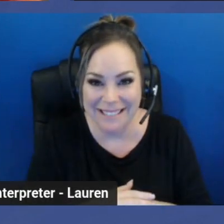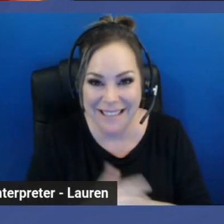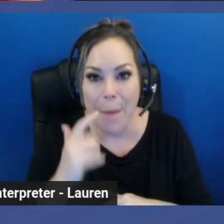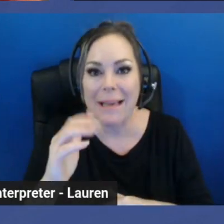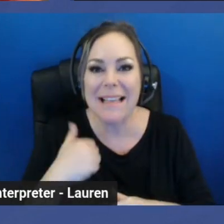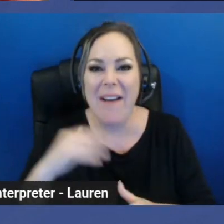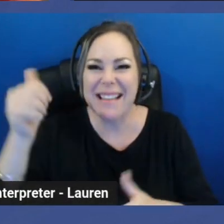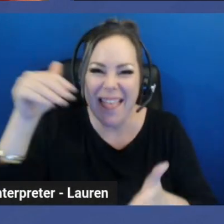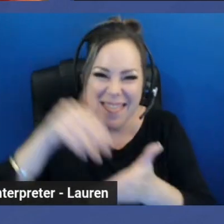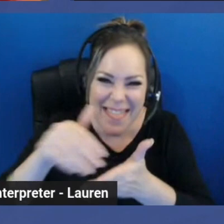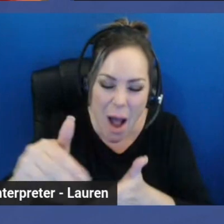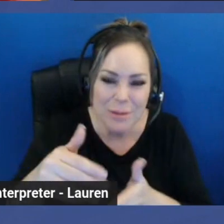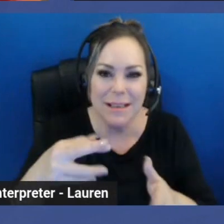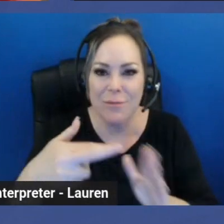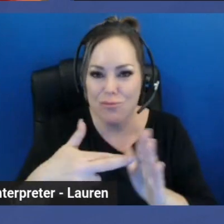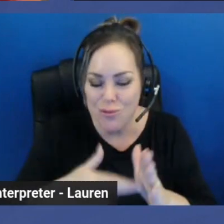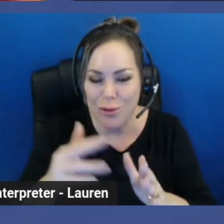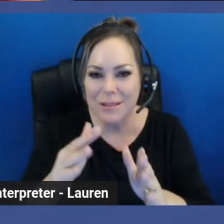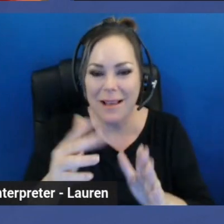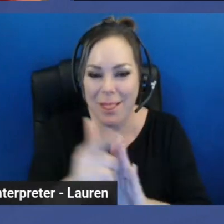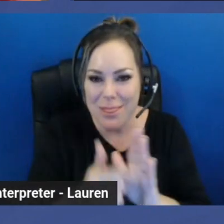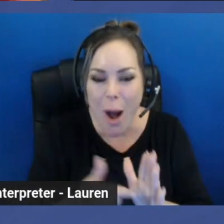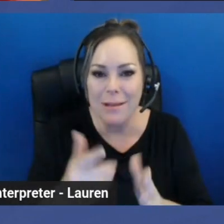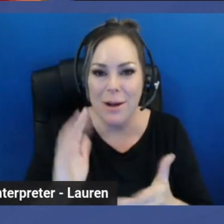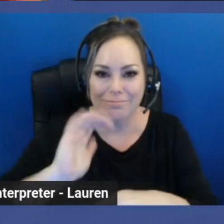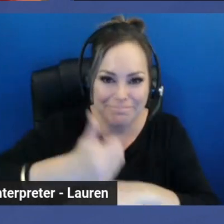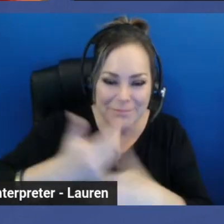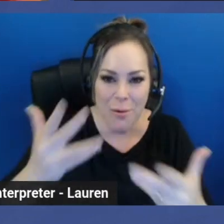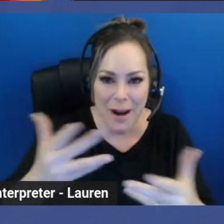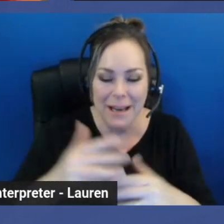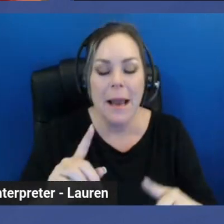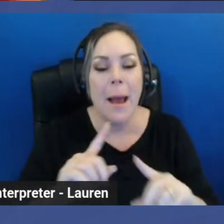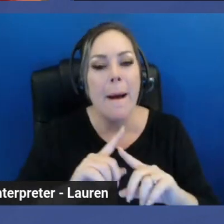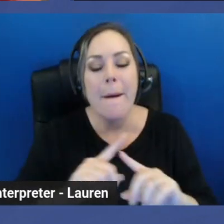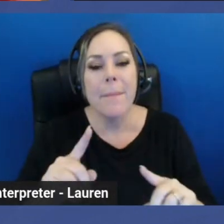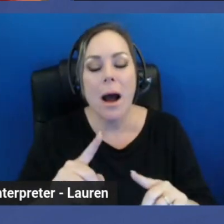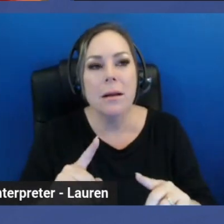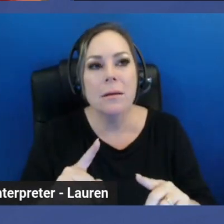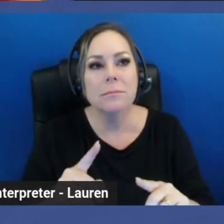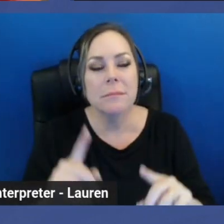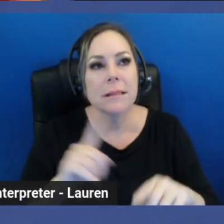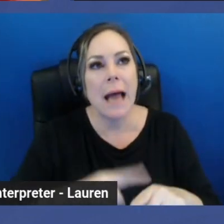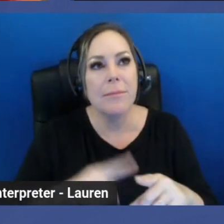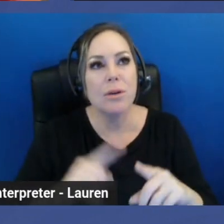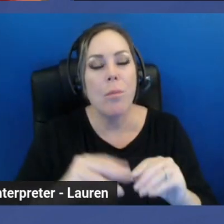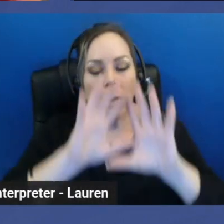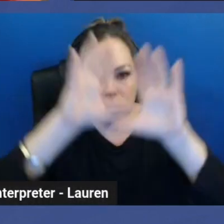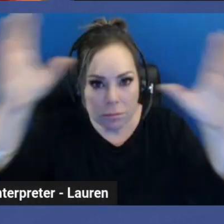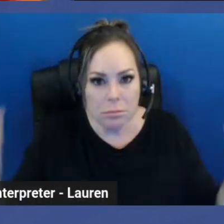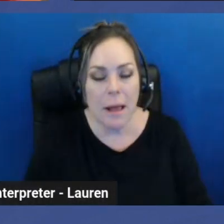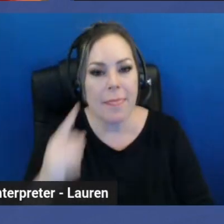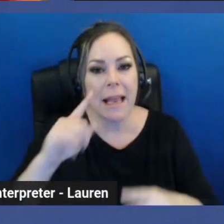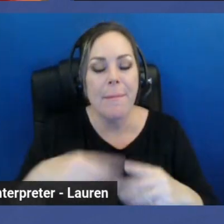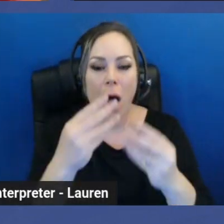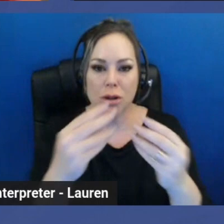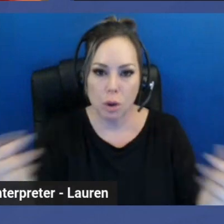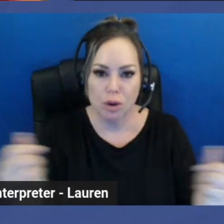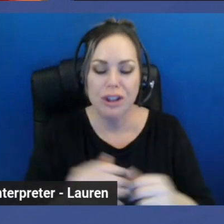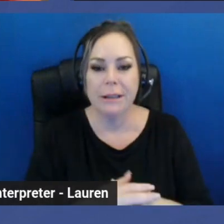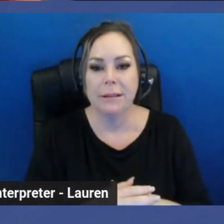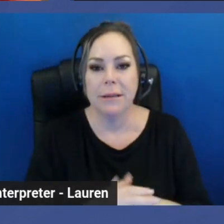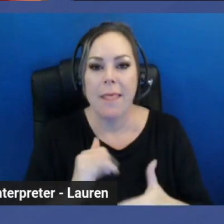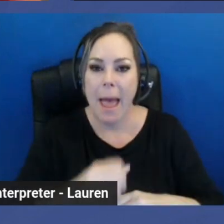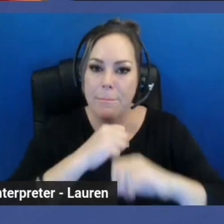books. But we do need to think more comprehensively about solutions that